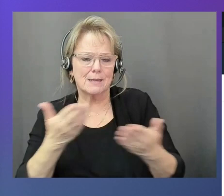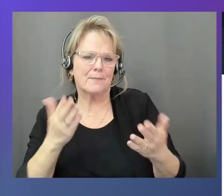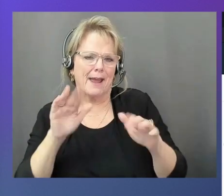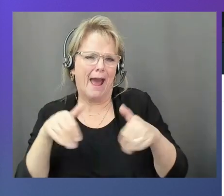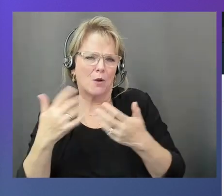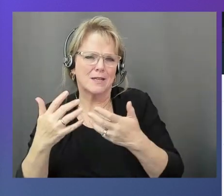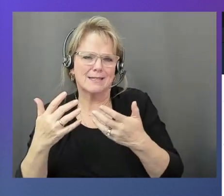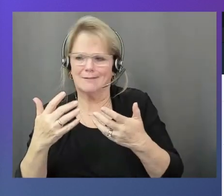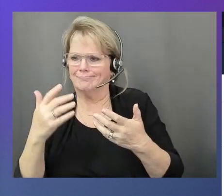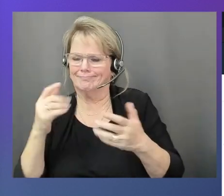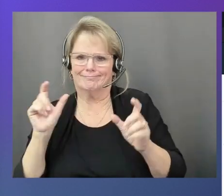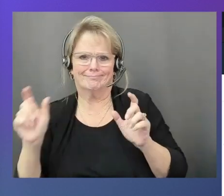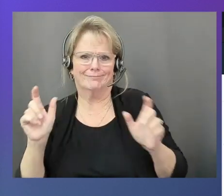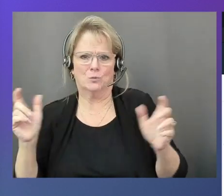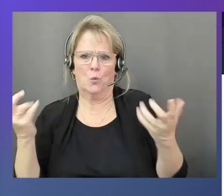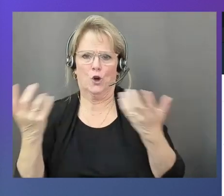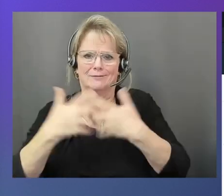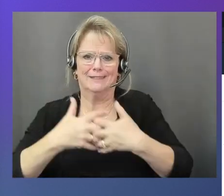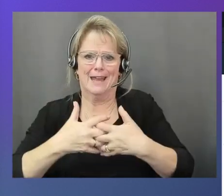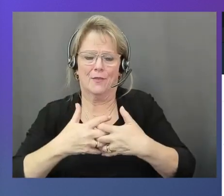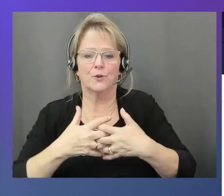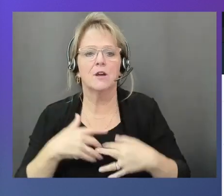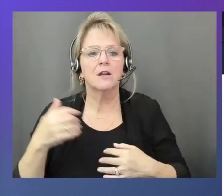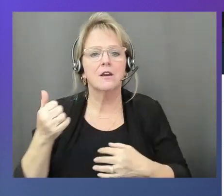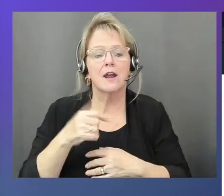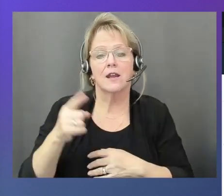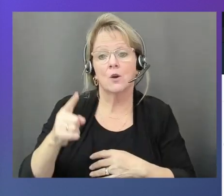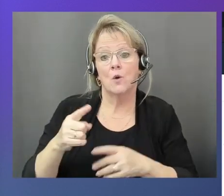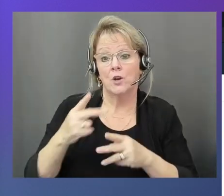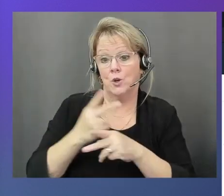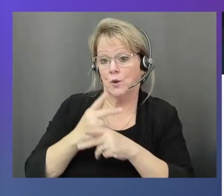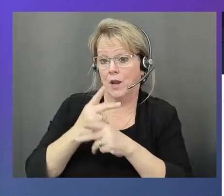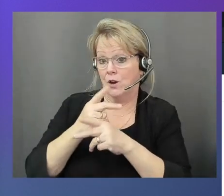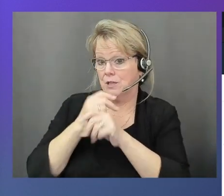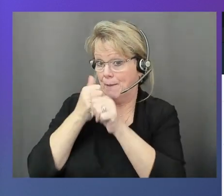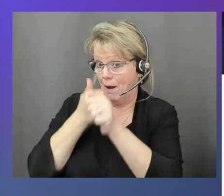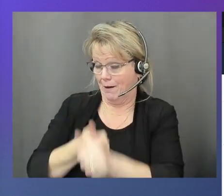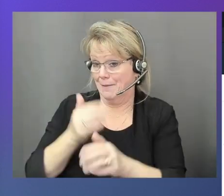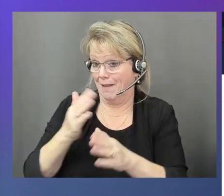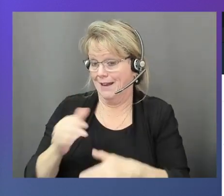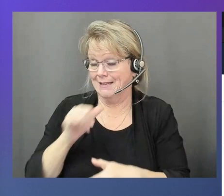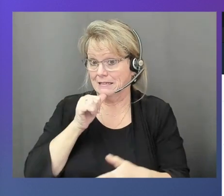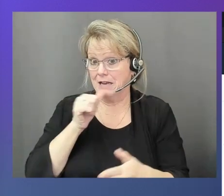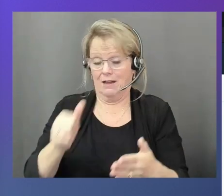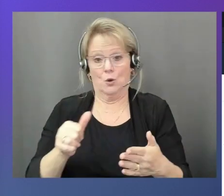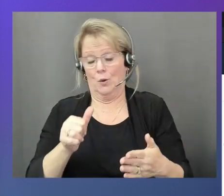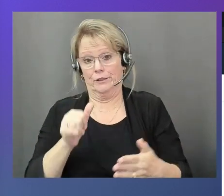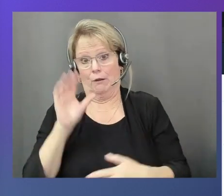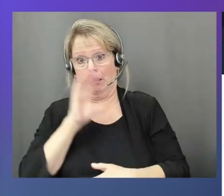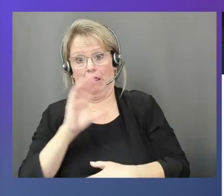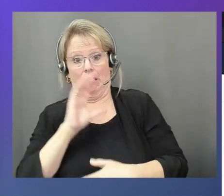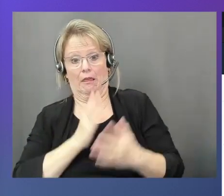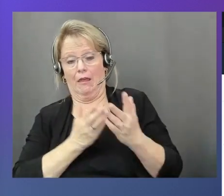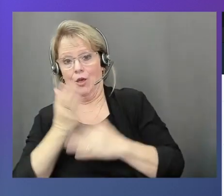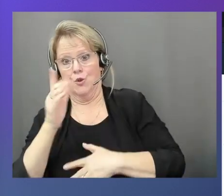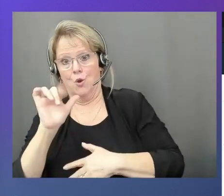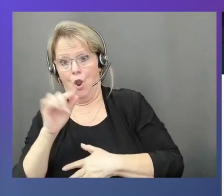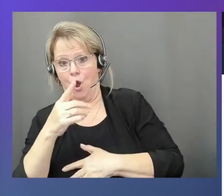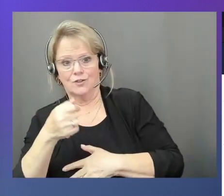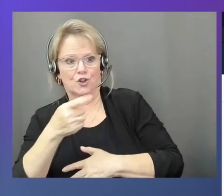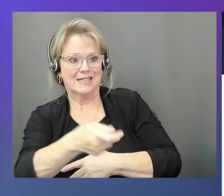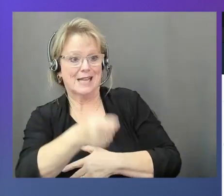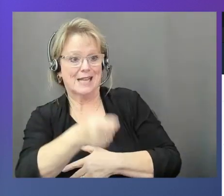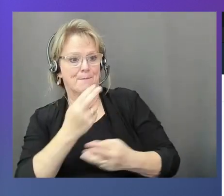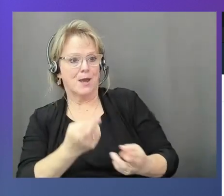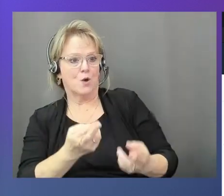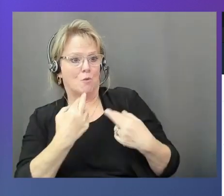because I'd imagine anybody that cares about compliance isn't going to go parsing through logs. They're not going to go tail. They just say, give me a report I can take to somebody. Yeah. Yeah, exactly.